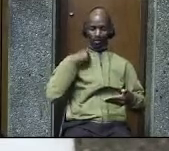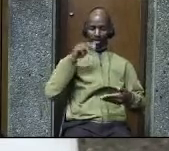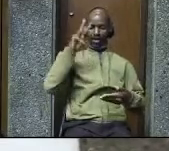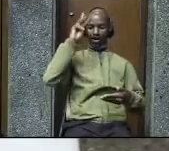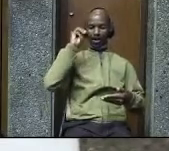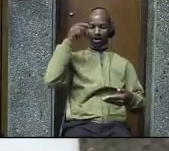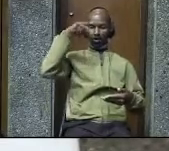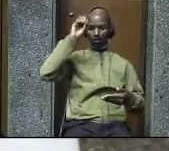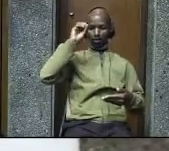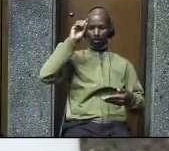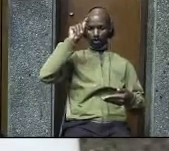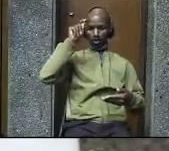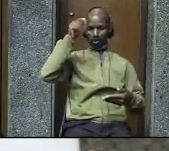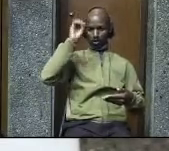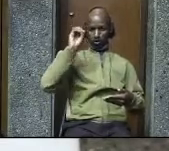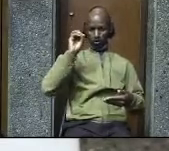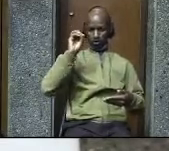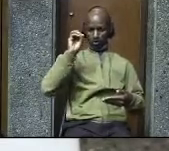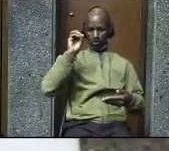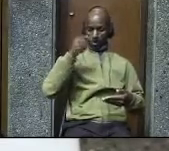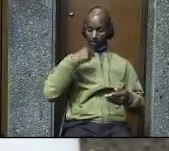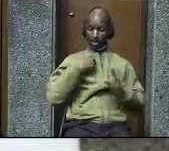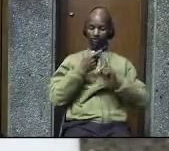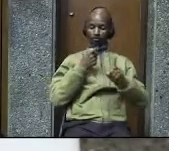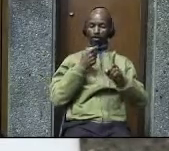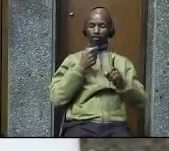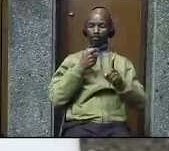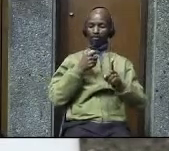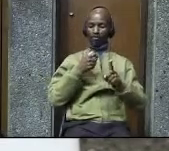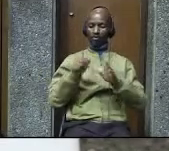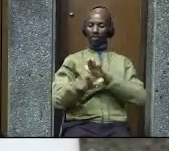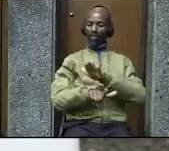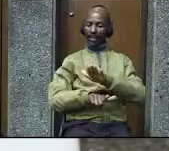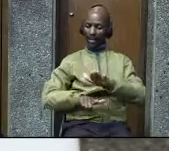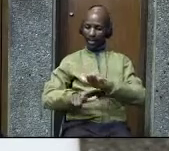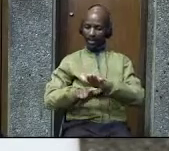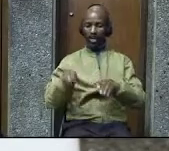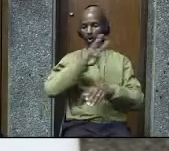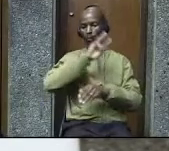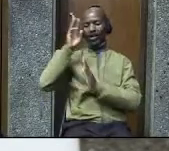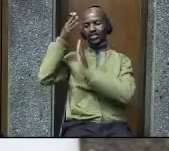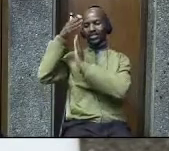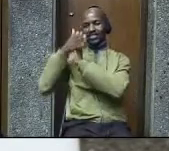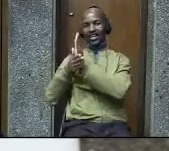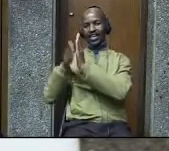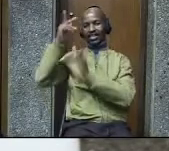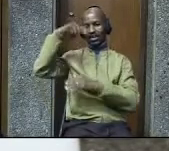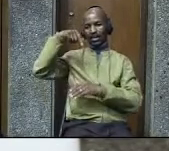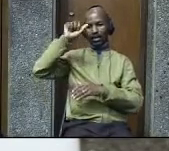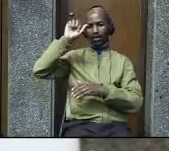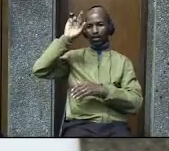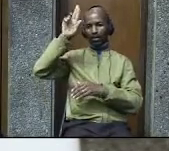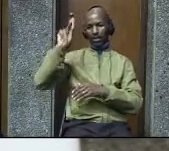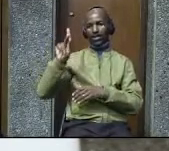ke matshidiso lephoto ke tswa lefatsheng la Westside Park